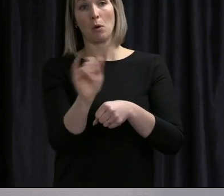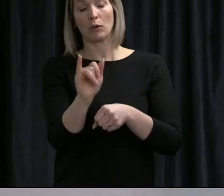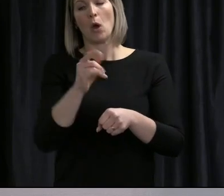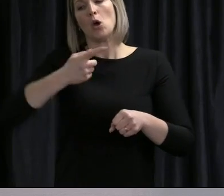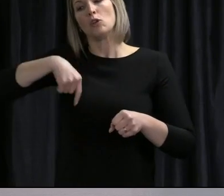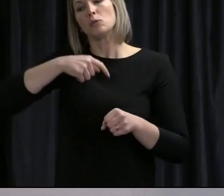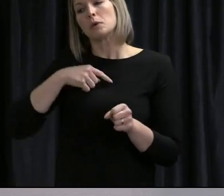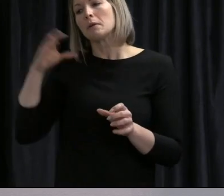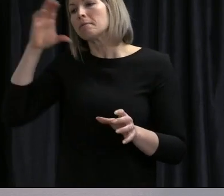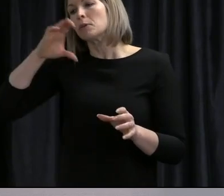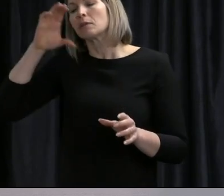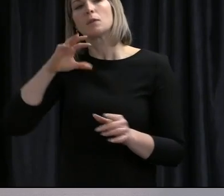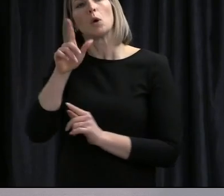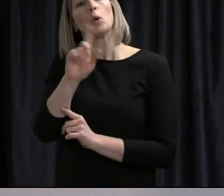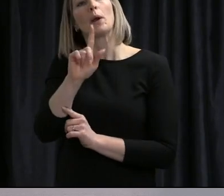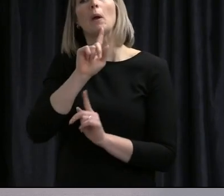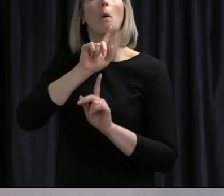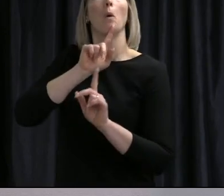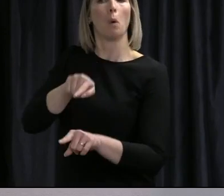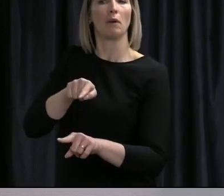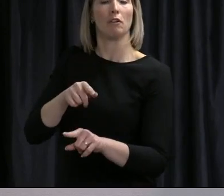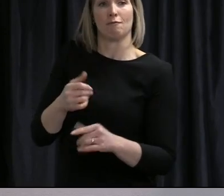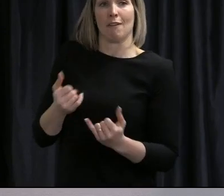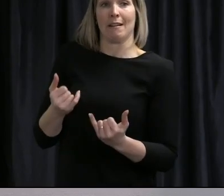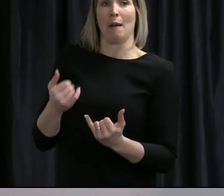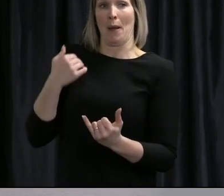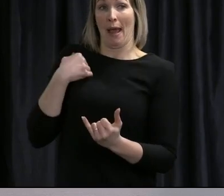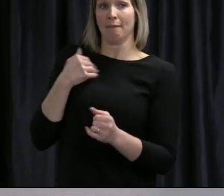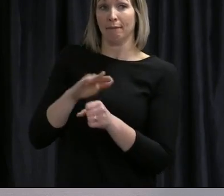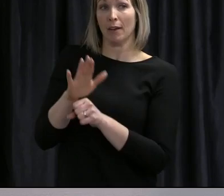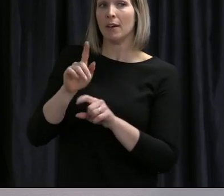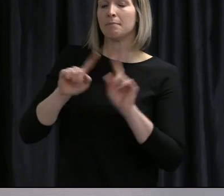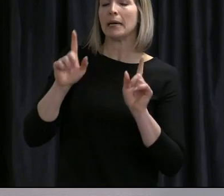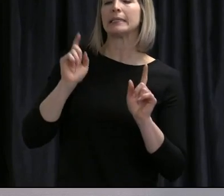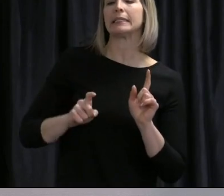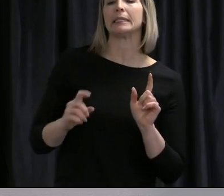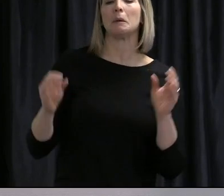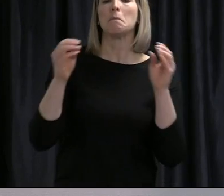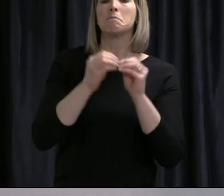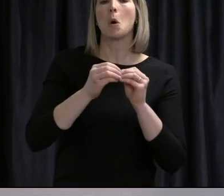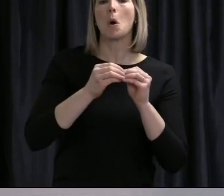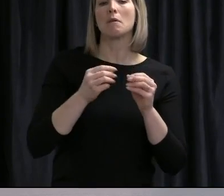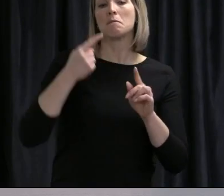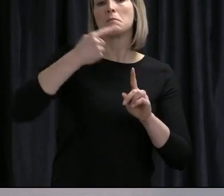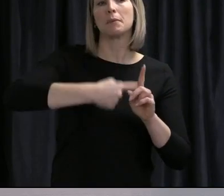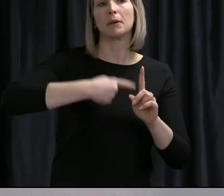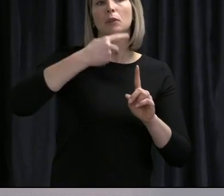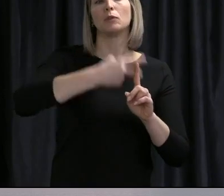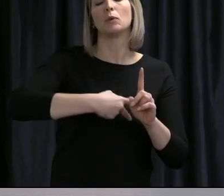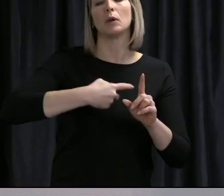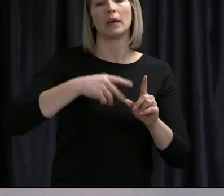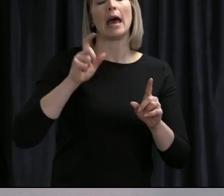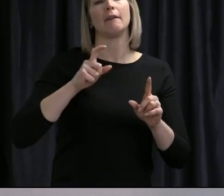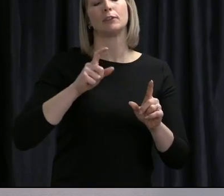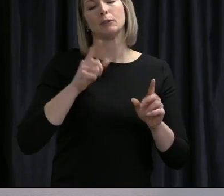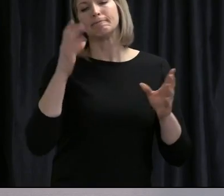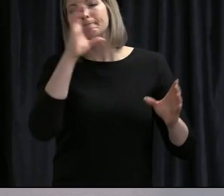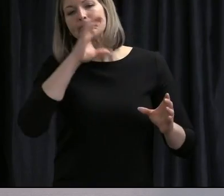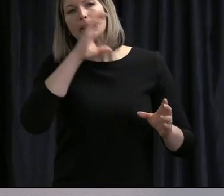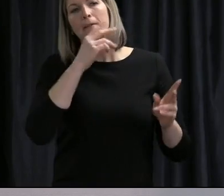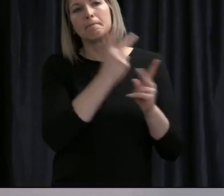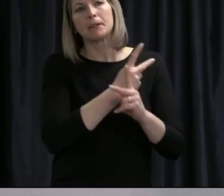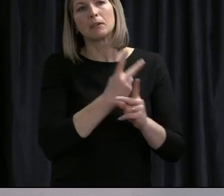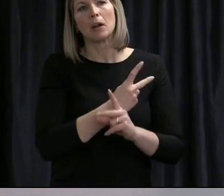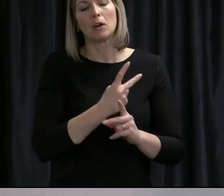made every effort in the healthcare system to roll out the fitting and access to PPE on the basis